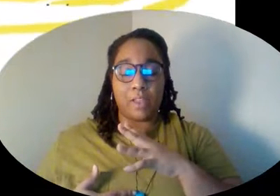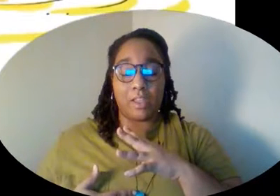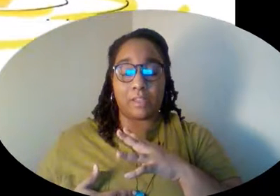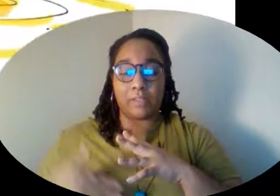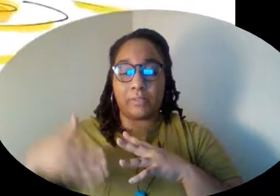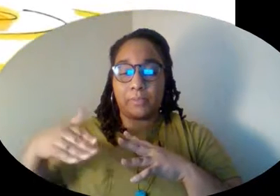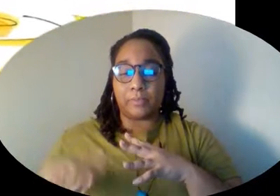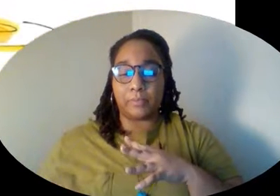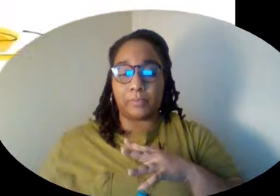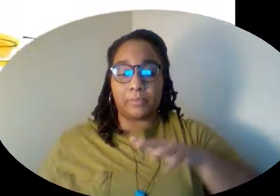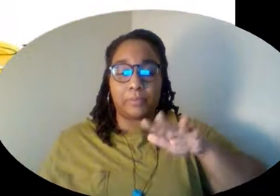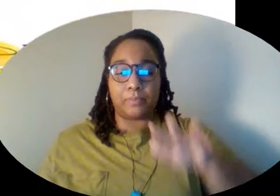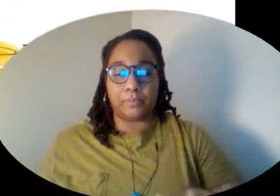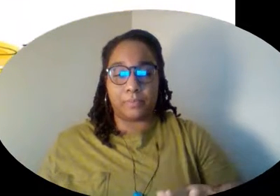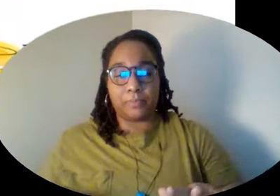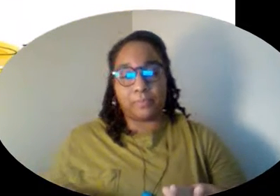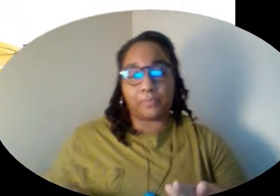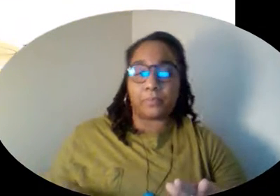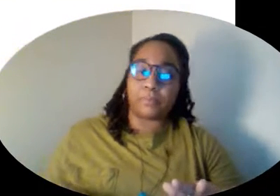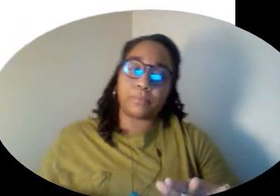my feet and steady myself,